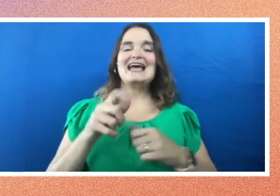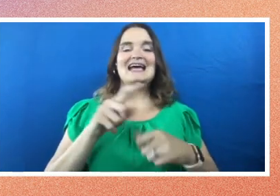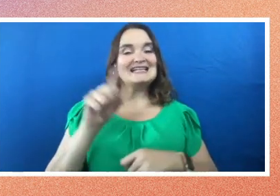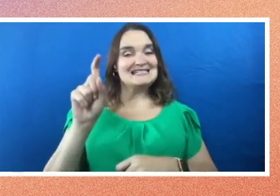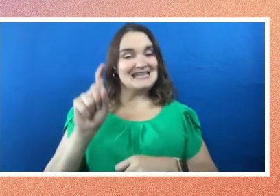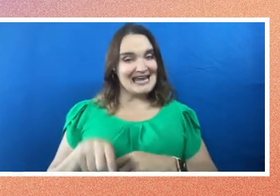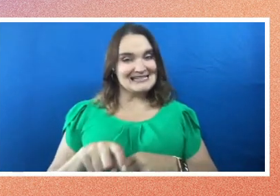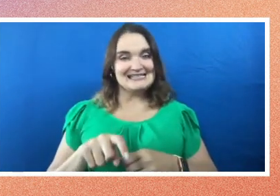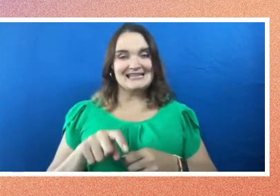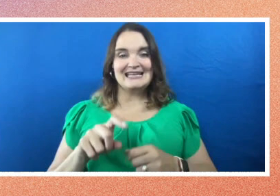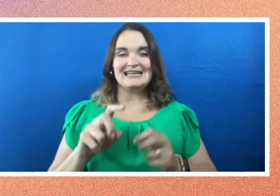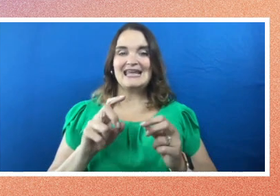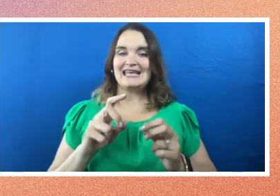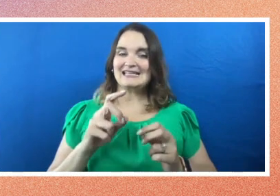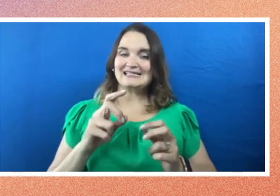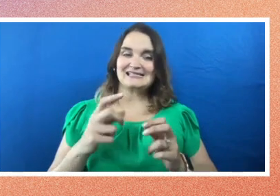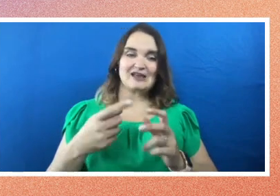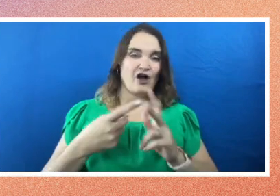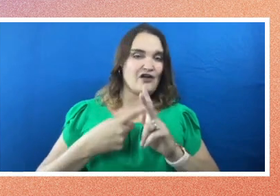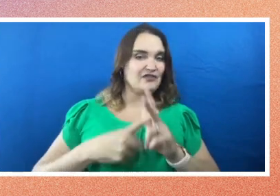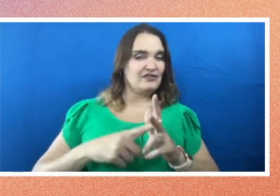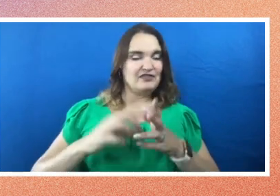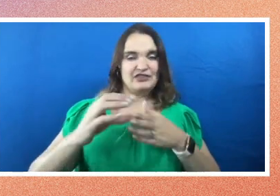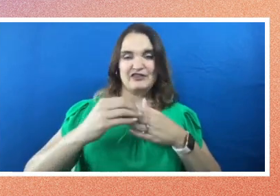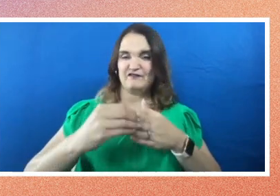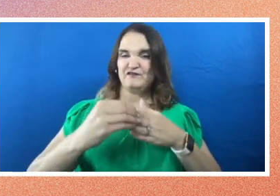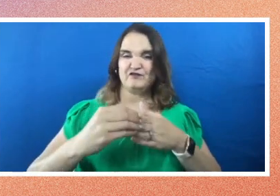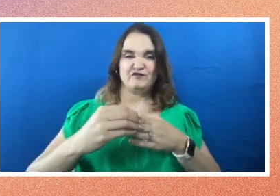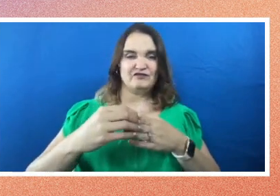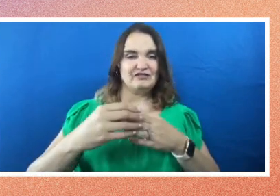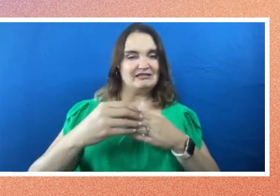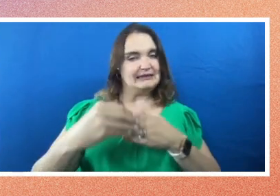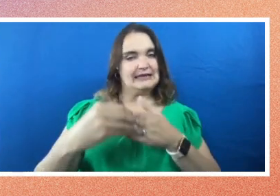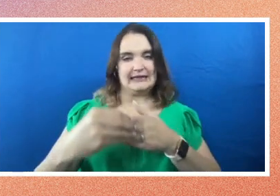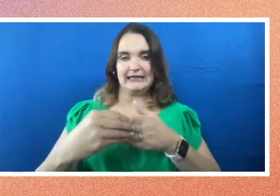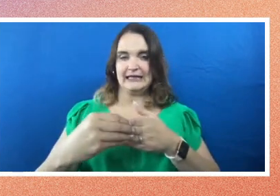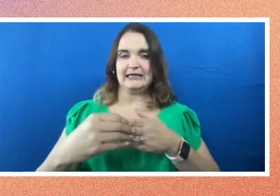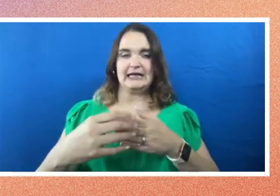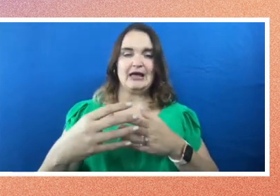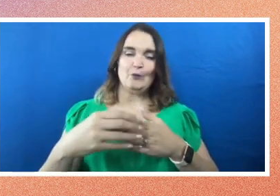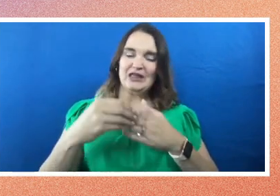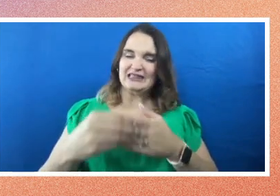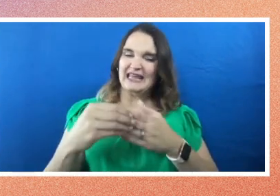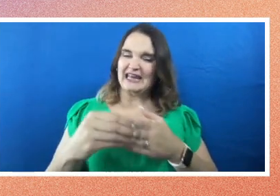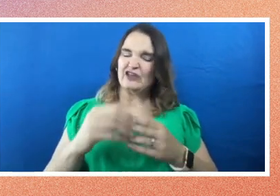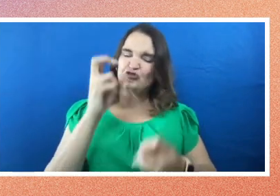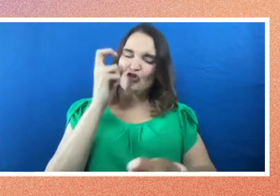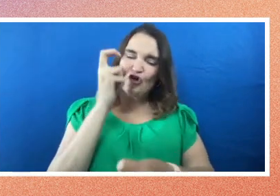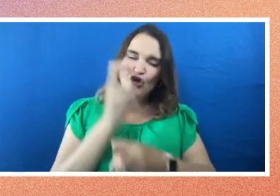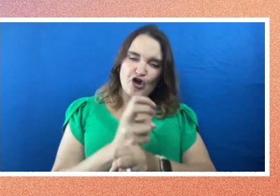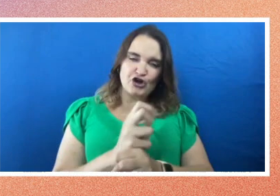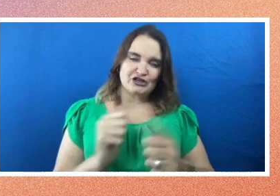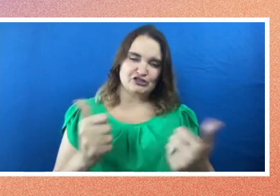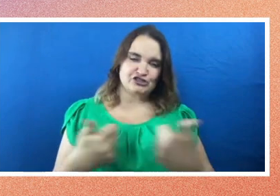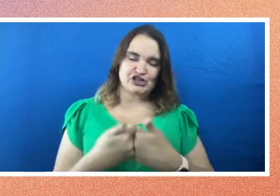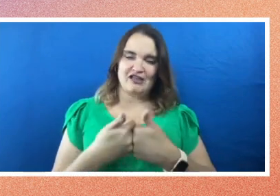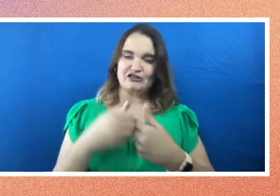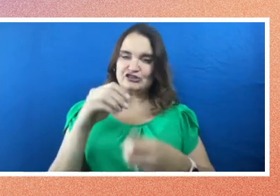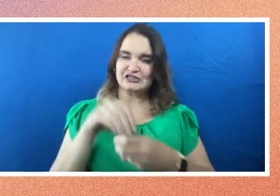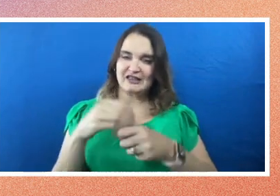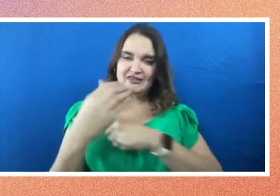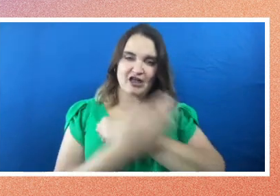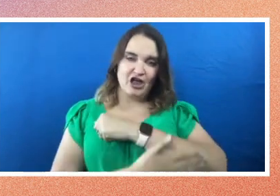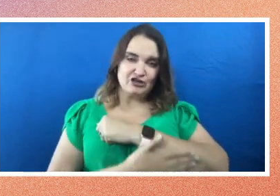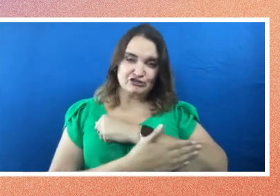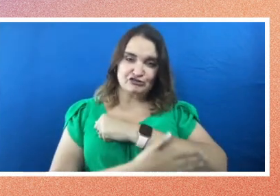very much on the front lines. It's in the front lines of the toughest challenges facing this country. We're a state where 20%